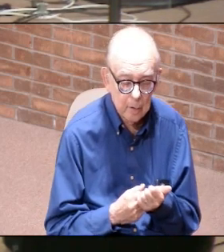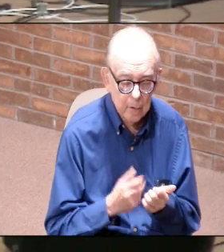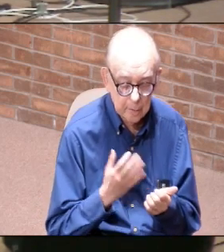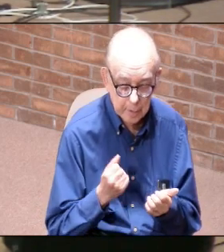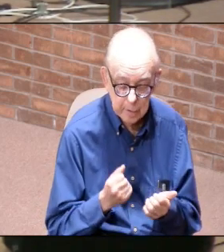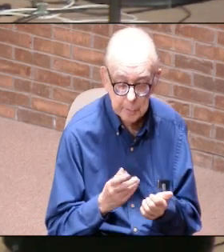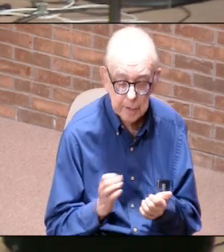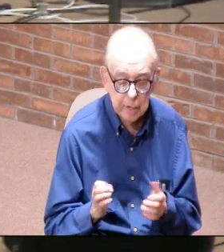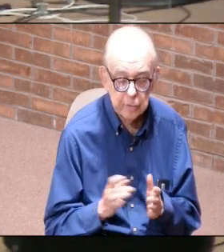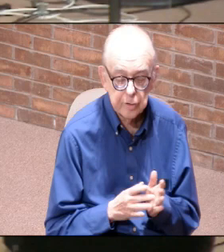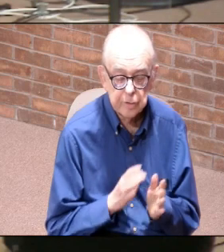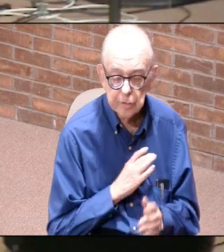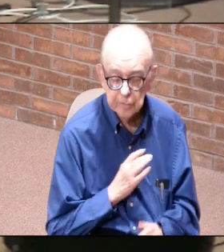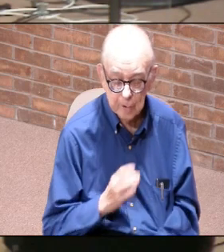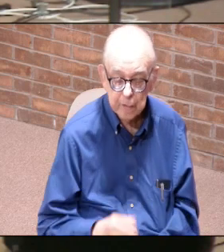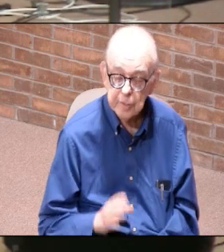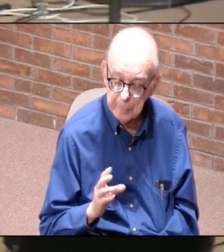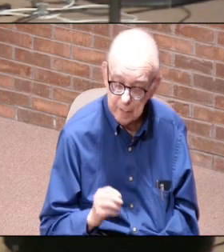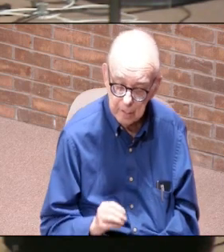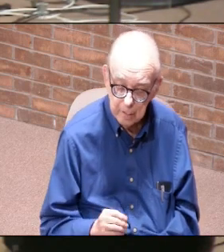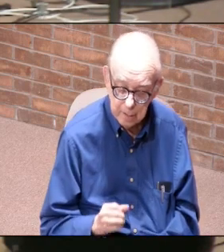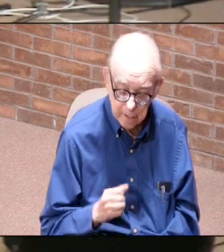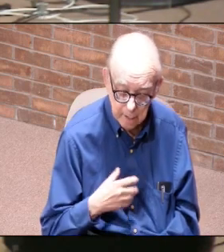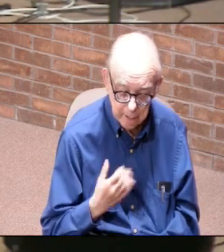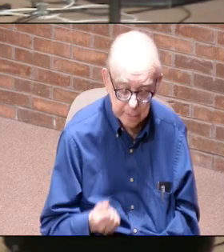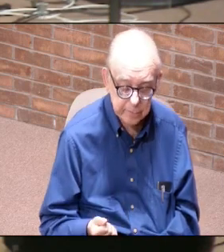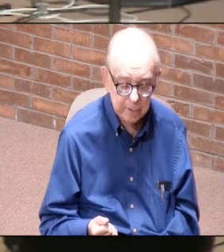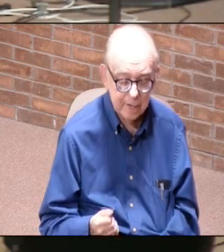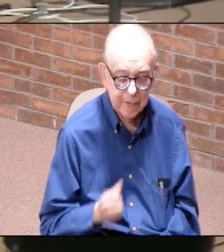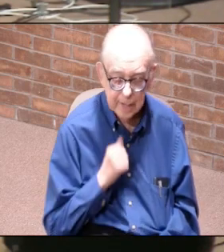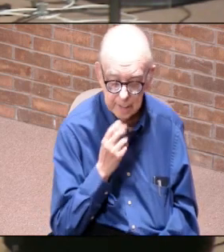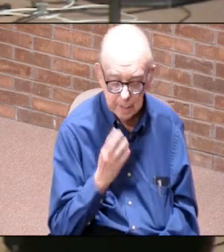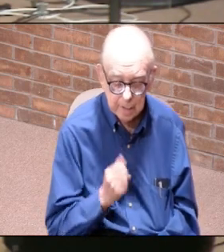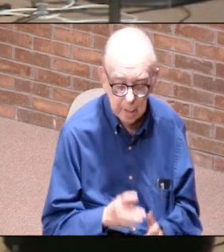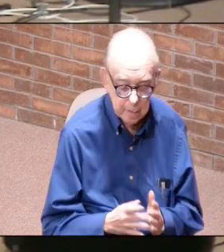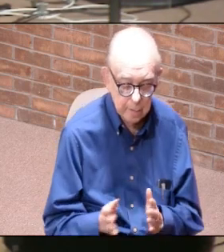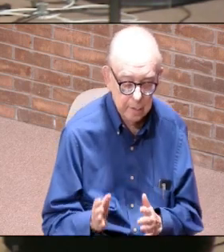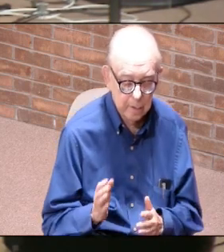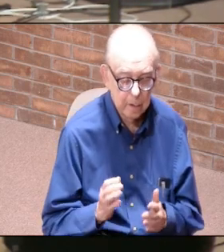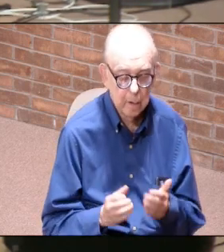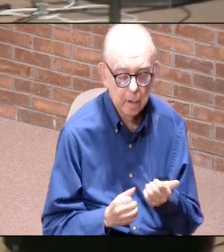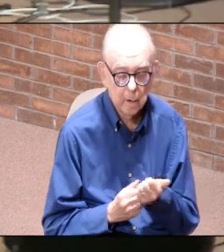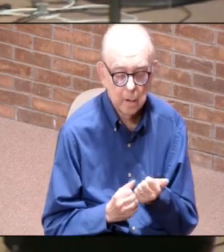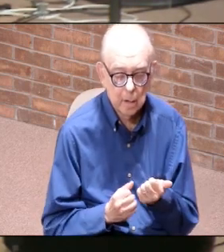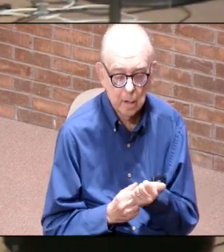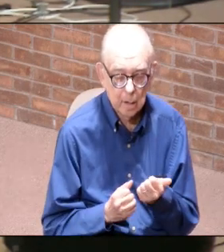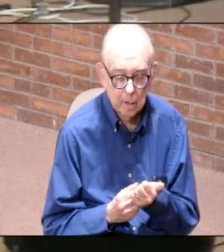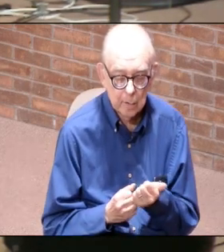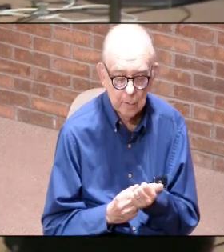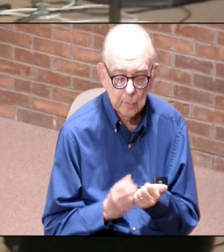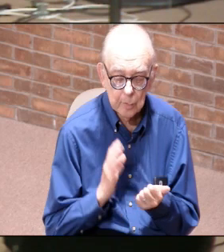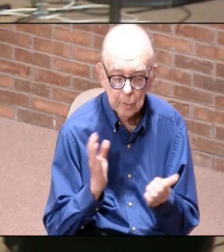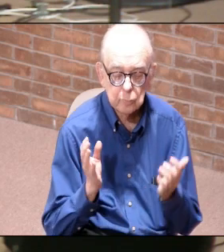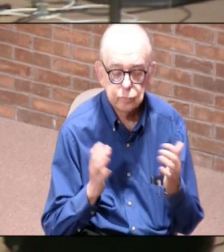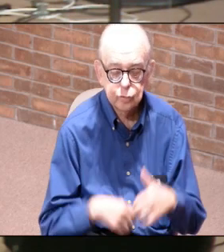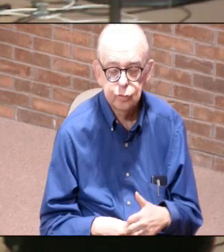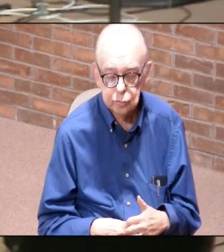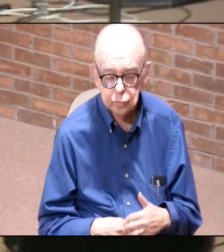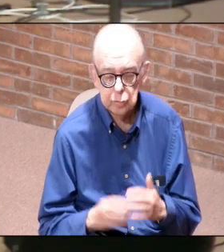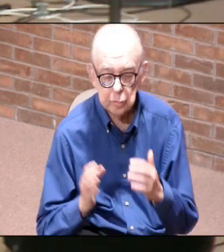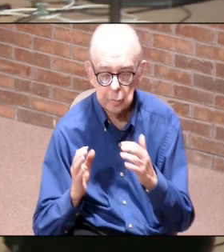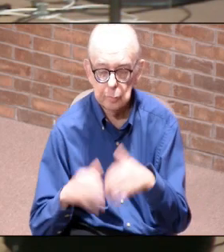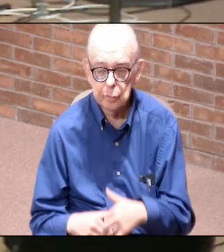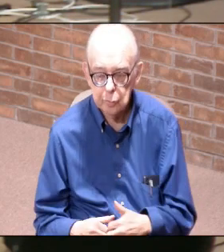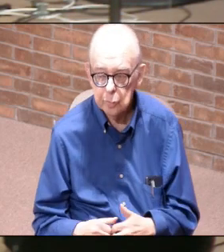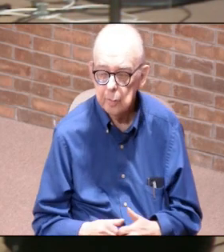be Jesus Christ. Because if it's not him, your foundation is going under.